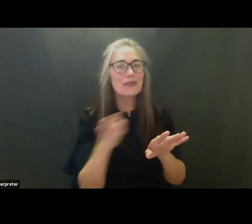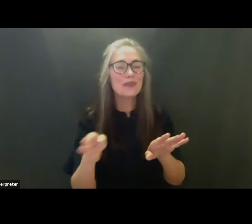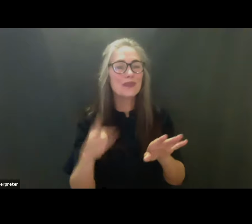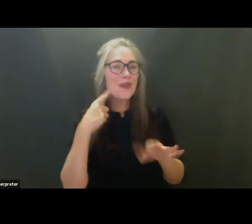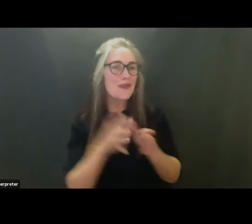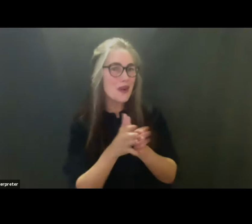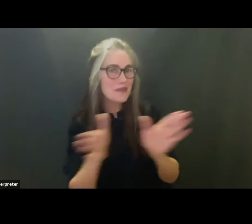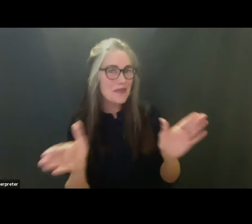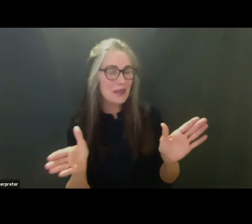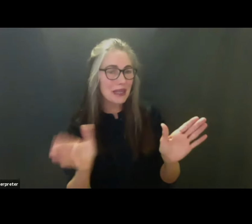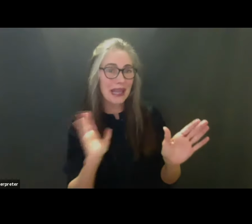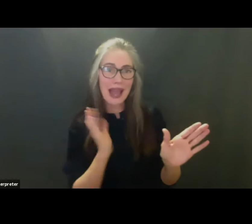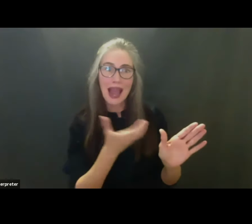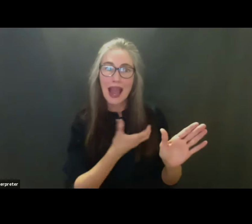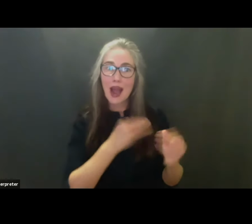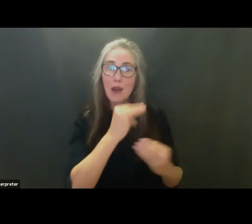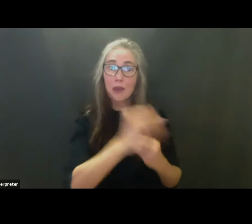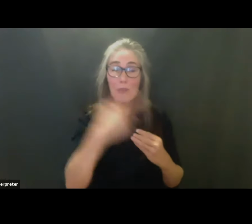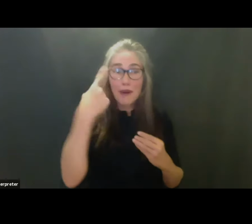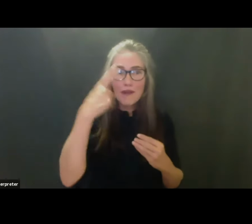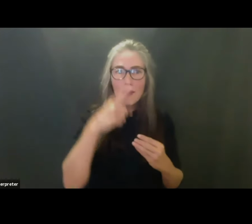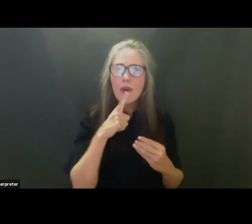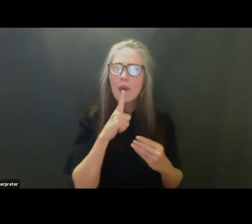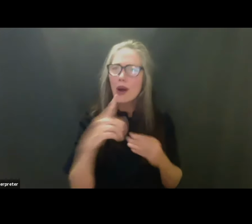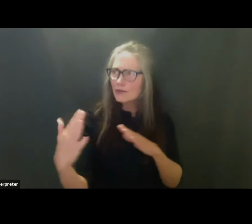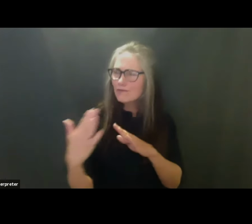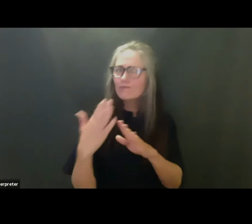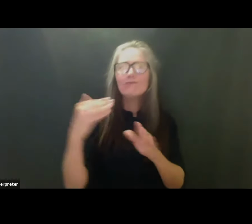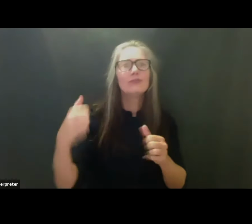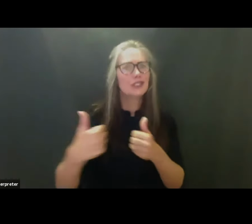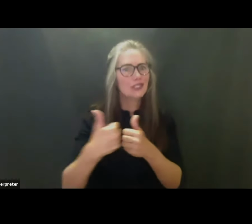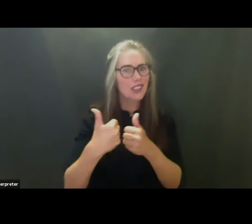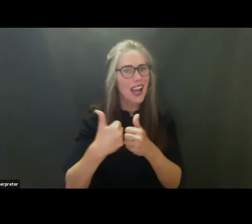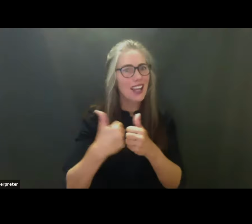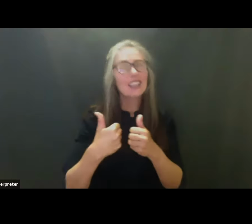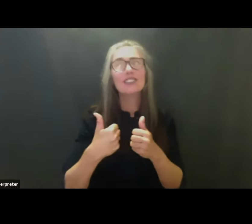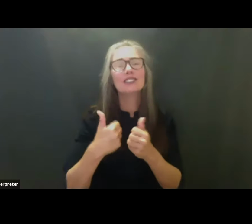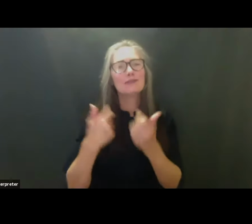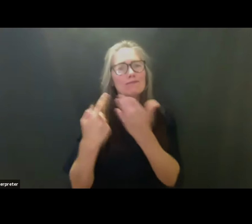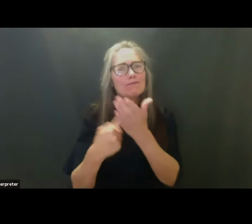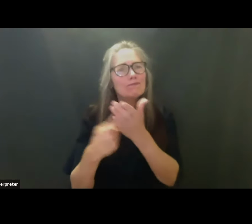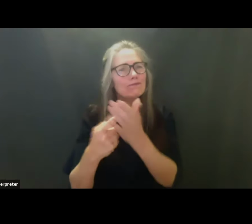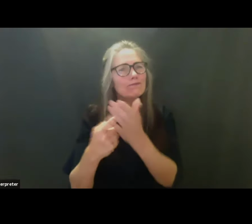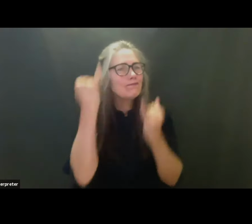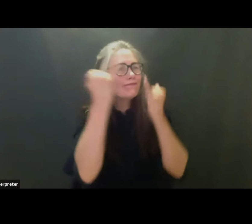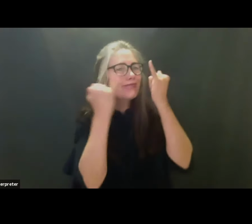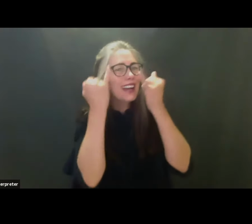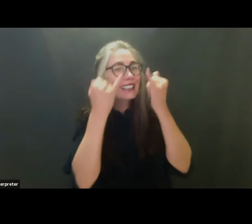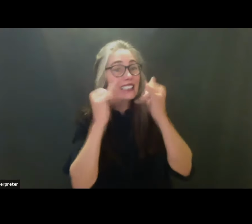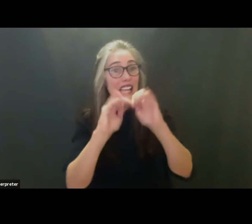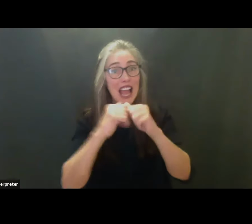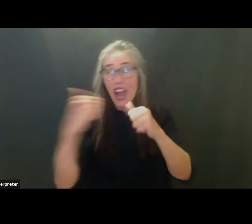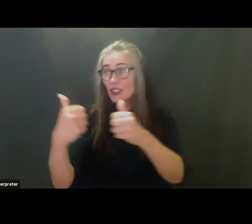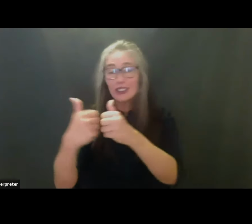of the challenges we face as local and global citizens and prepare us to address those challenges in informed